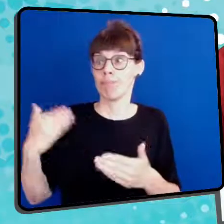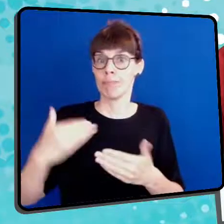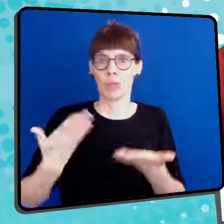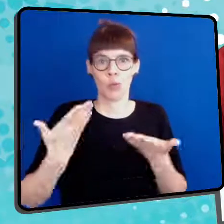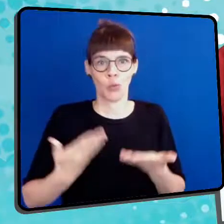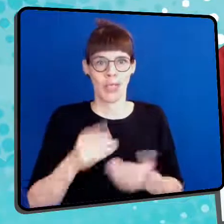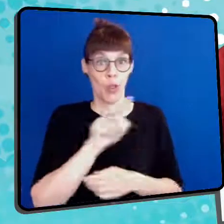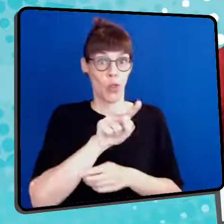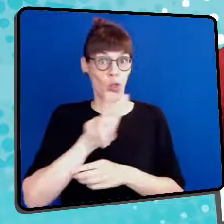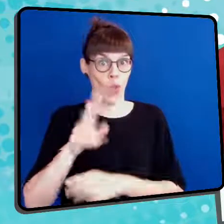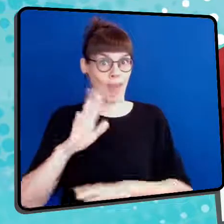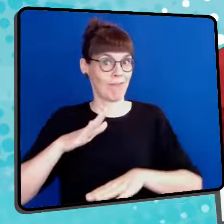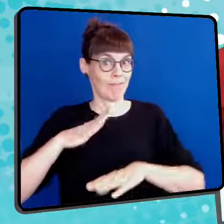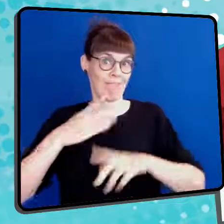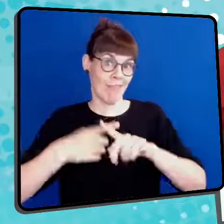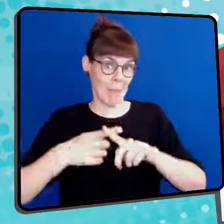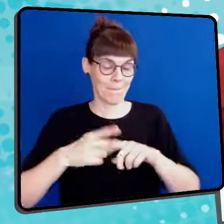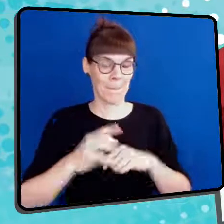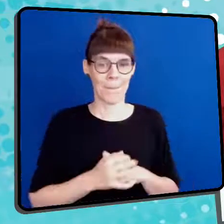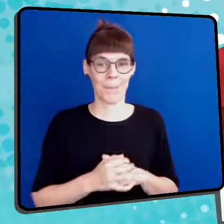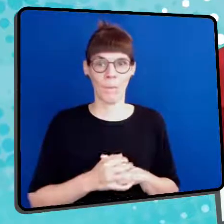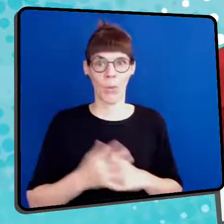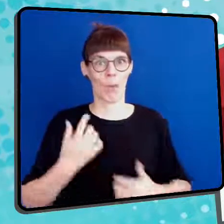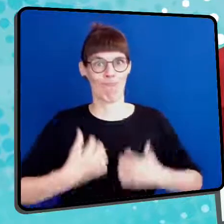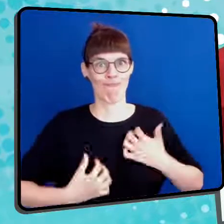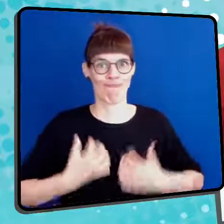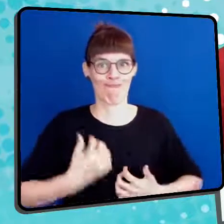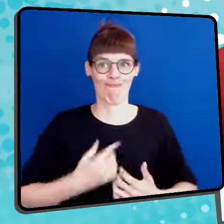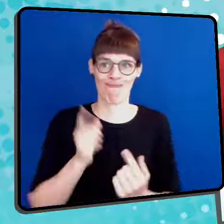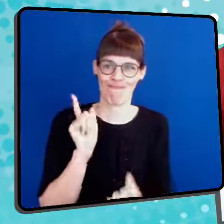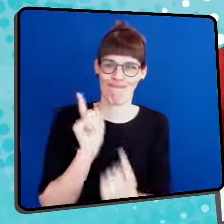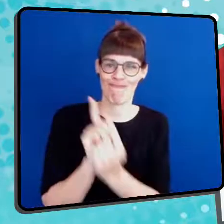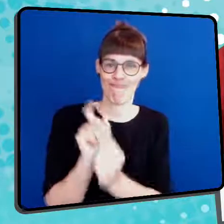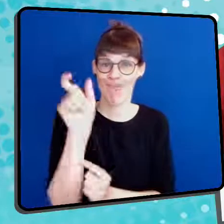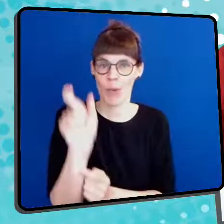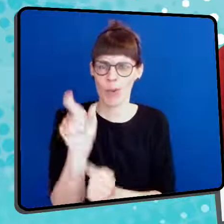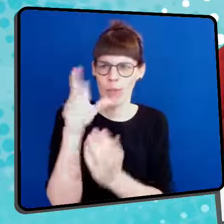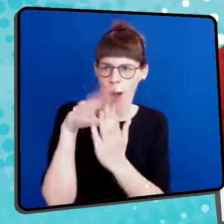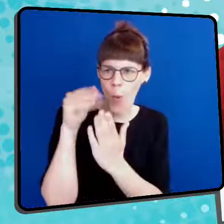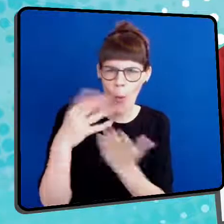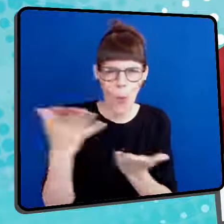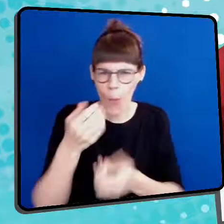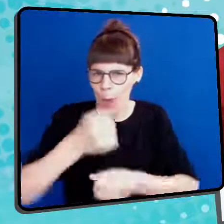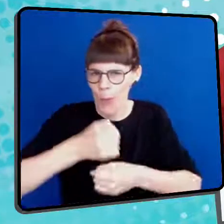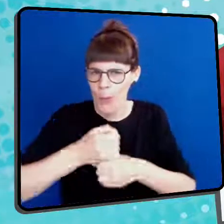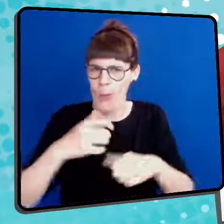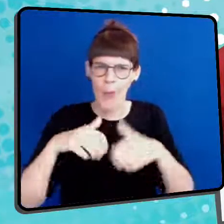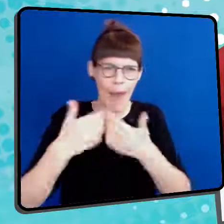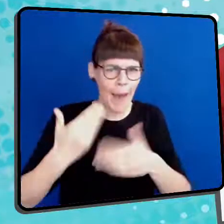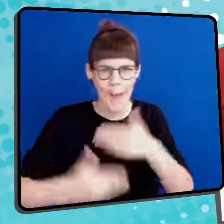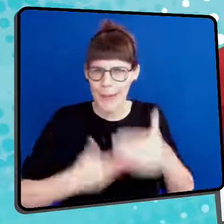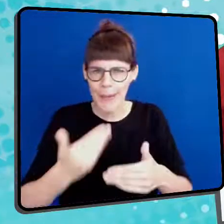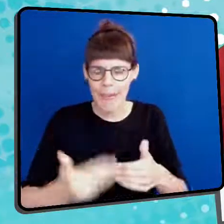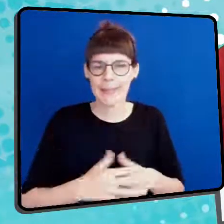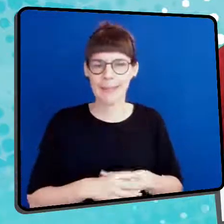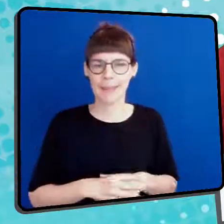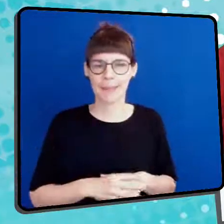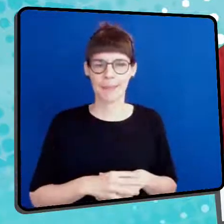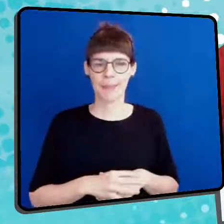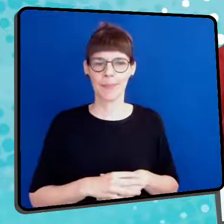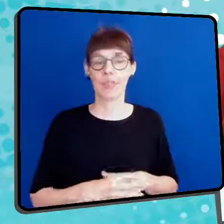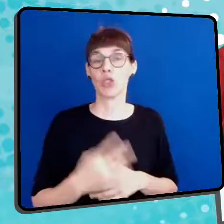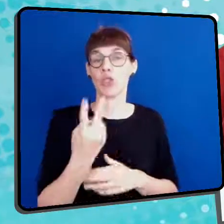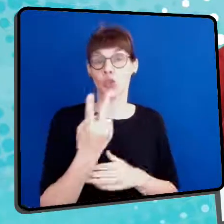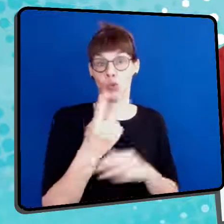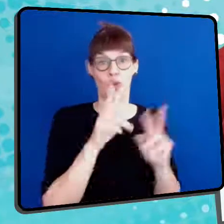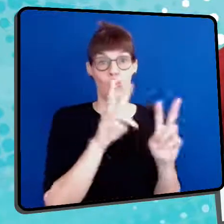be more excited to start talking with our guests and learn about what they do. So in this show today, we have two items. We start with our